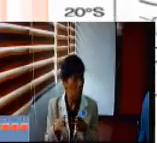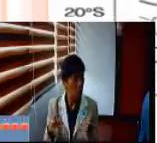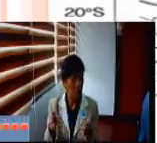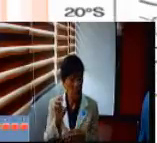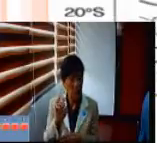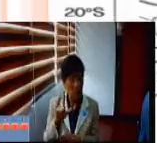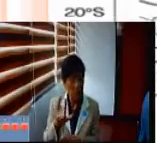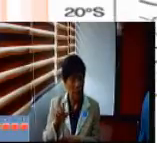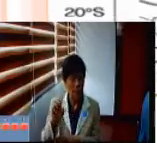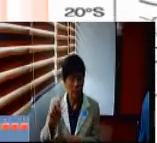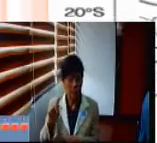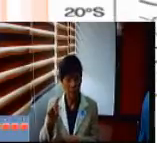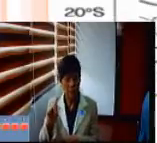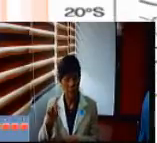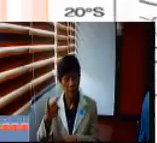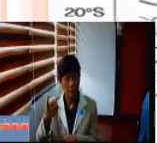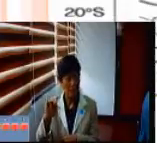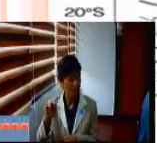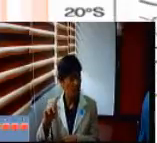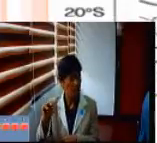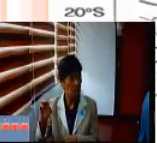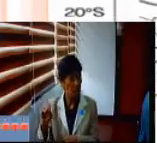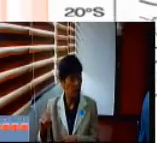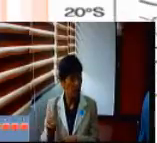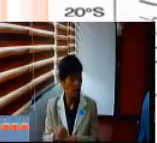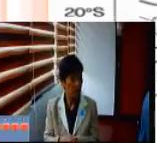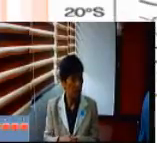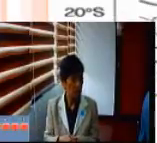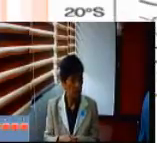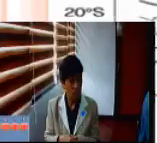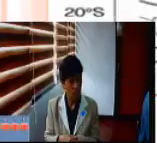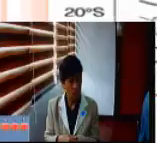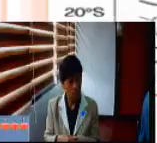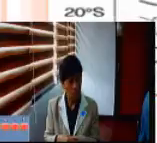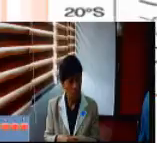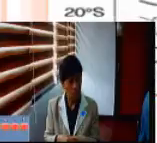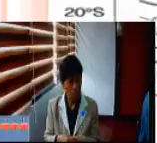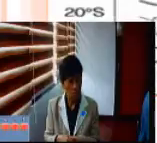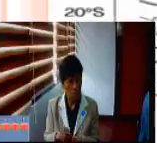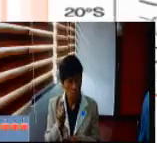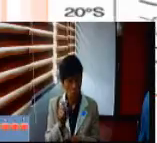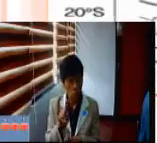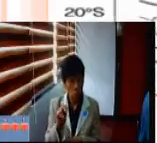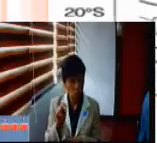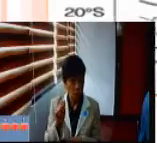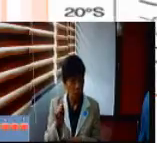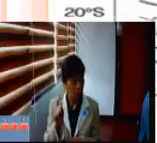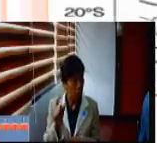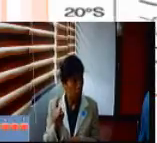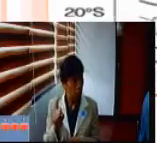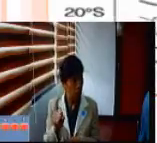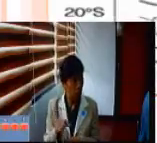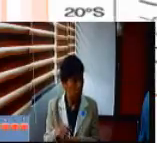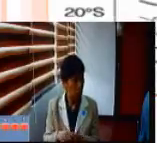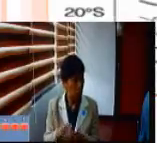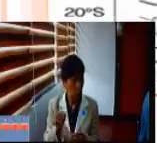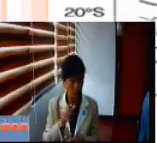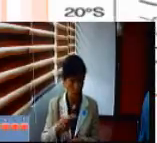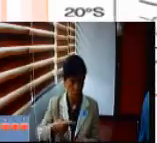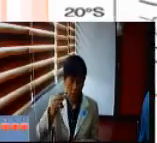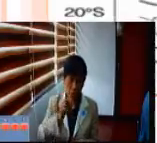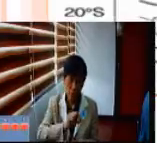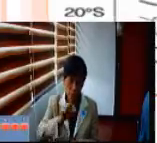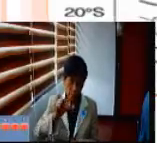event. And Lehodi et al. Published in Nature that the tunas, sa taas po ng graph, yung dots na yon ay